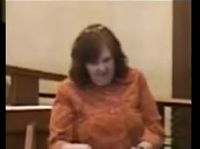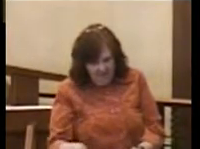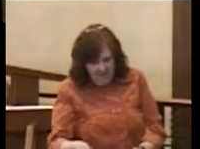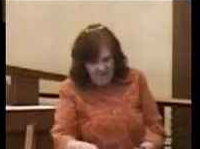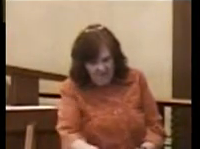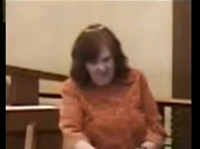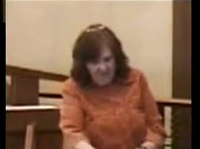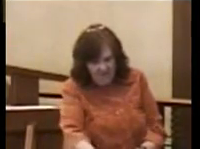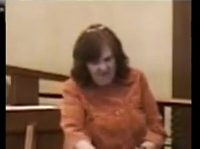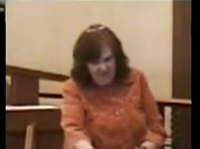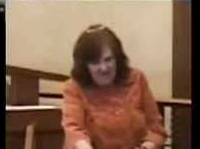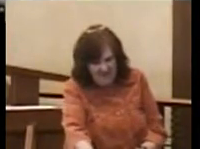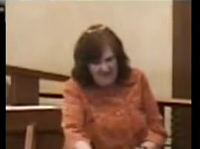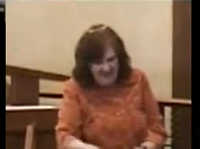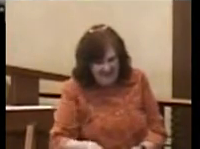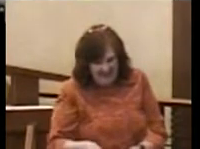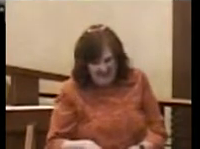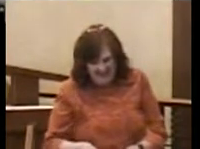Ciao.